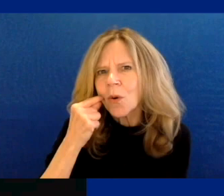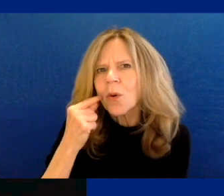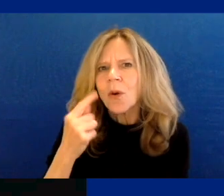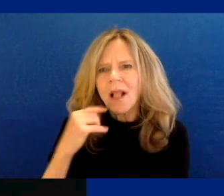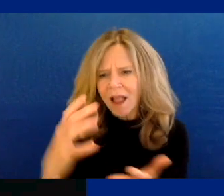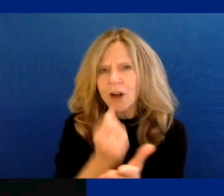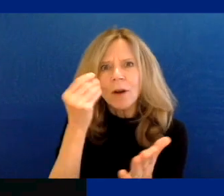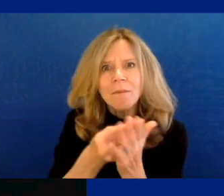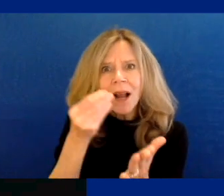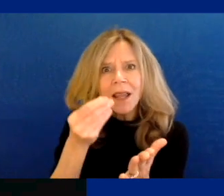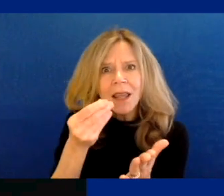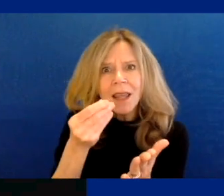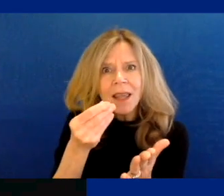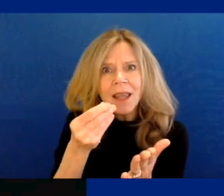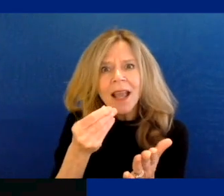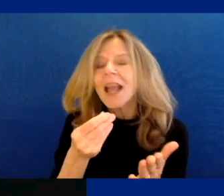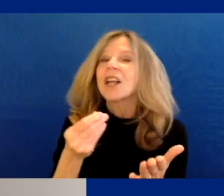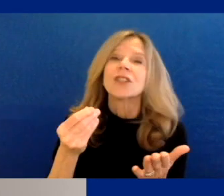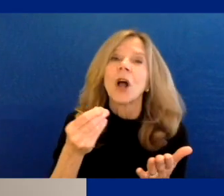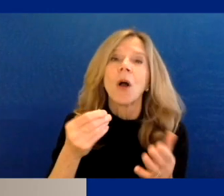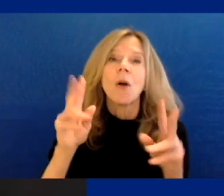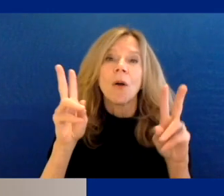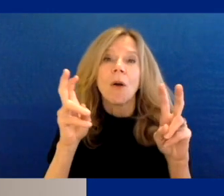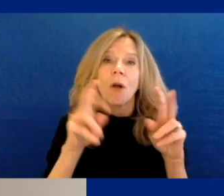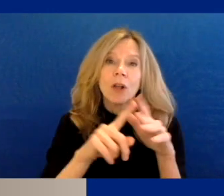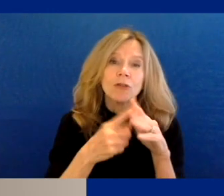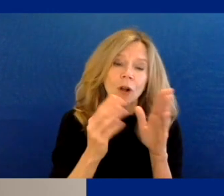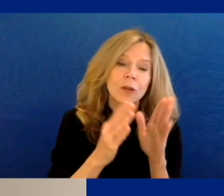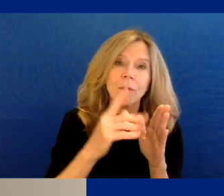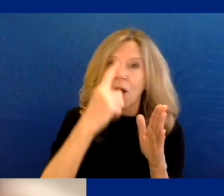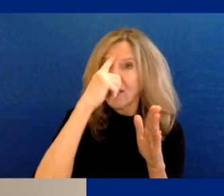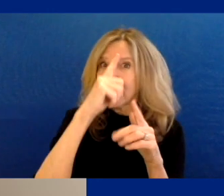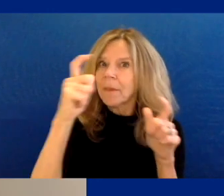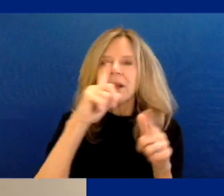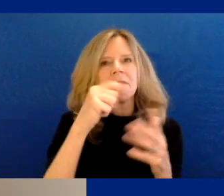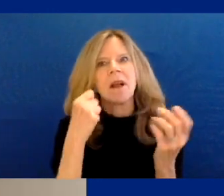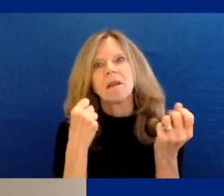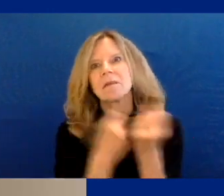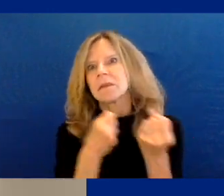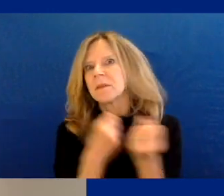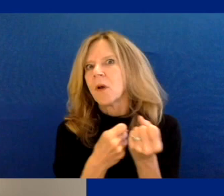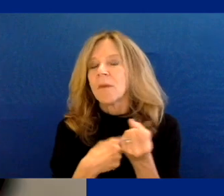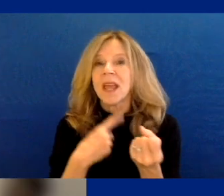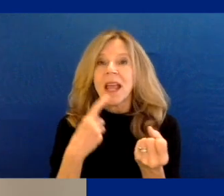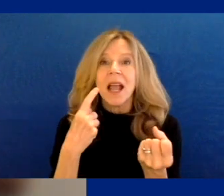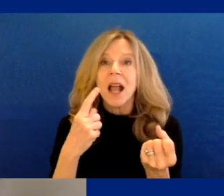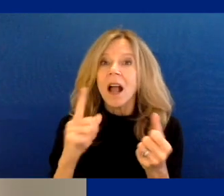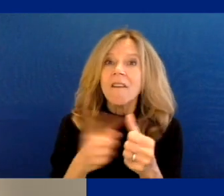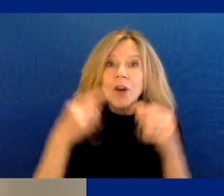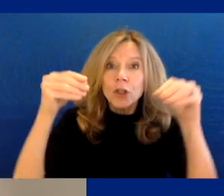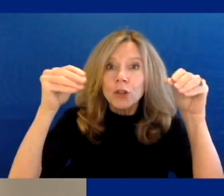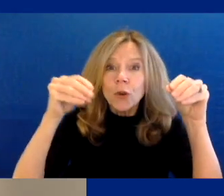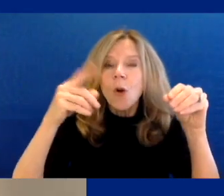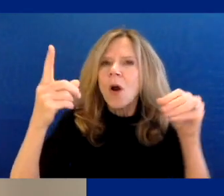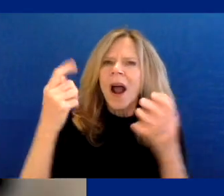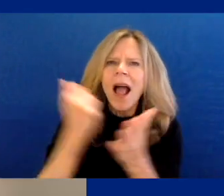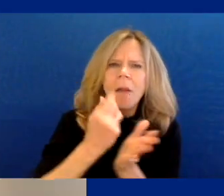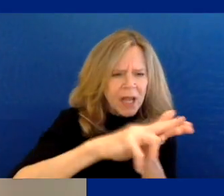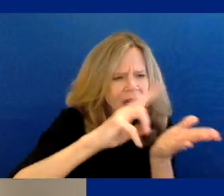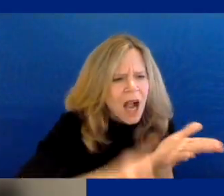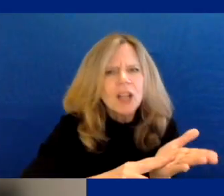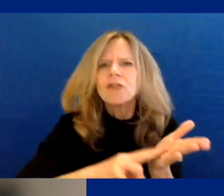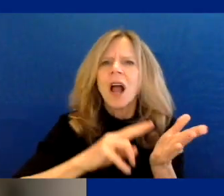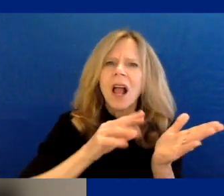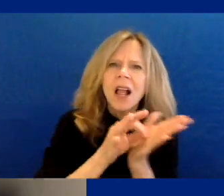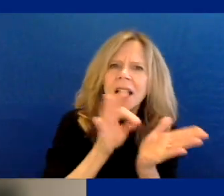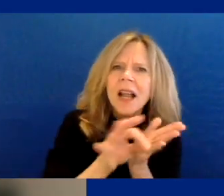at it. So Start Small, Think Big, they've been with me every step of the way. Since my first shop, they, helped me with the contract, even like accounting. I need